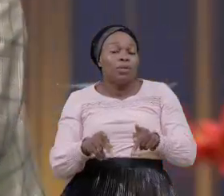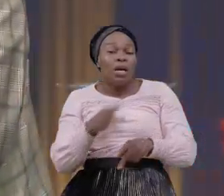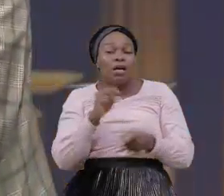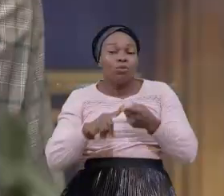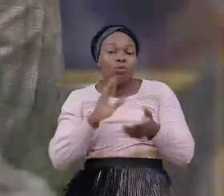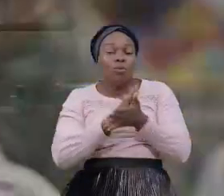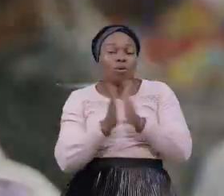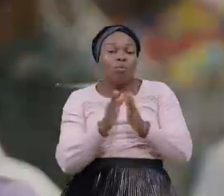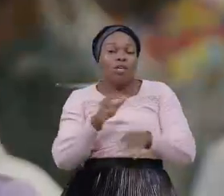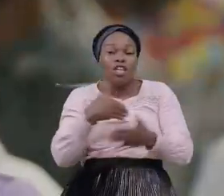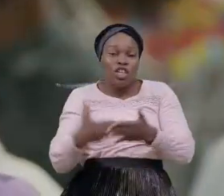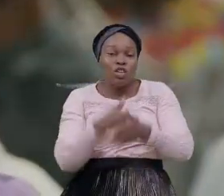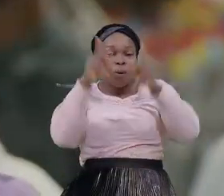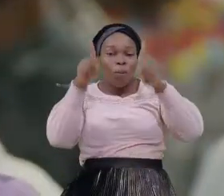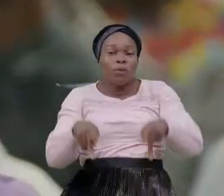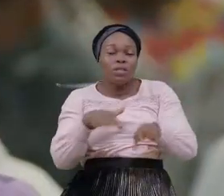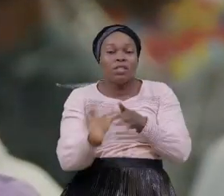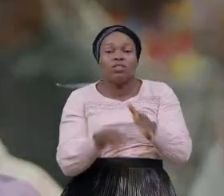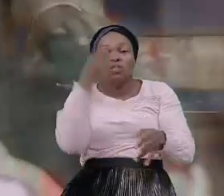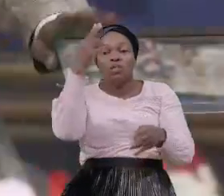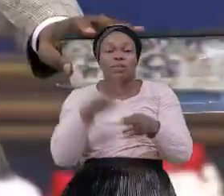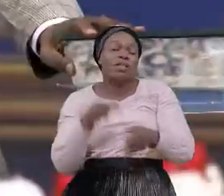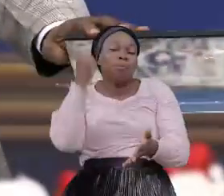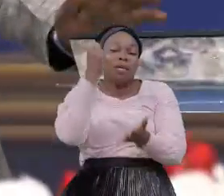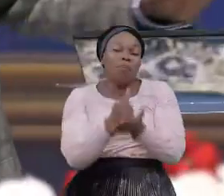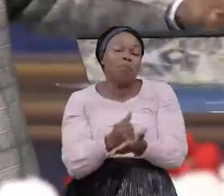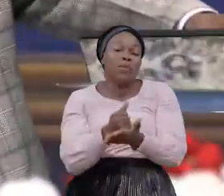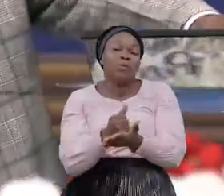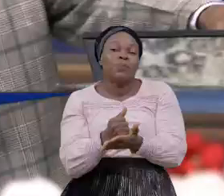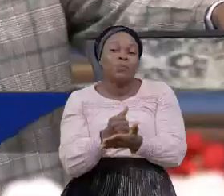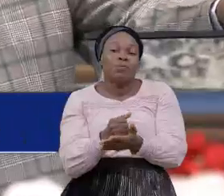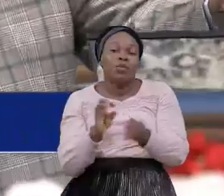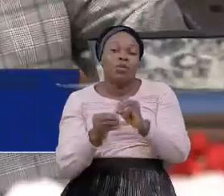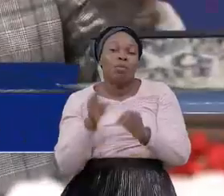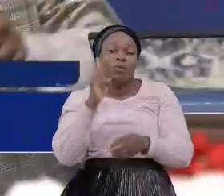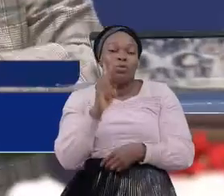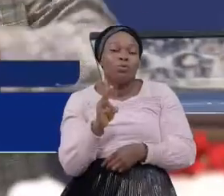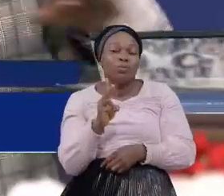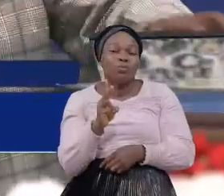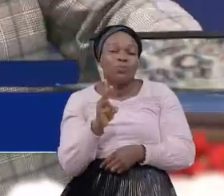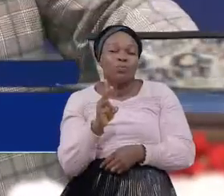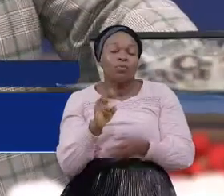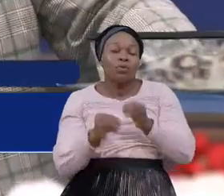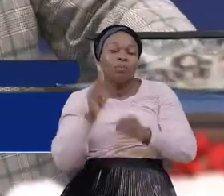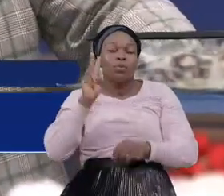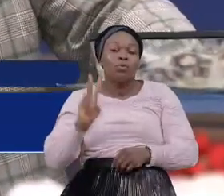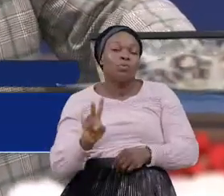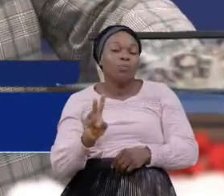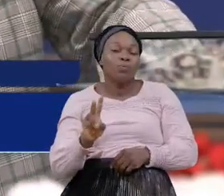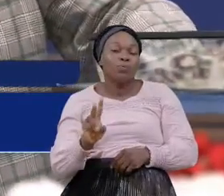in Jesus' name. We're looking at number two here now. Number two, we're looking